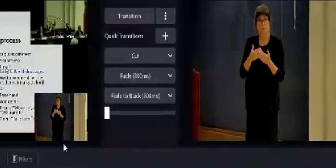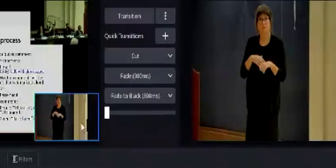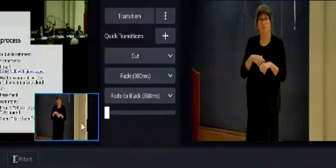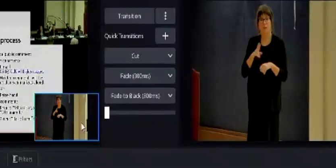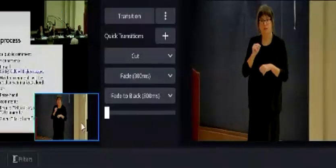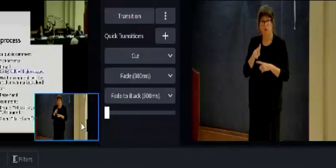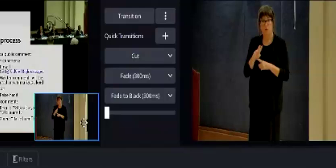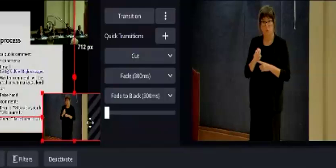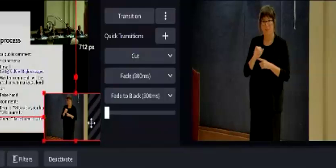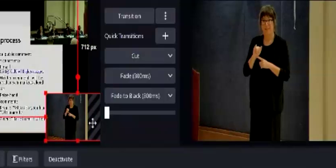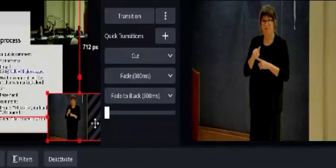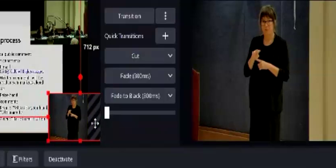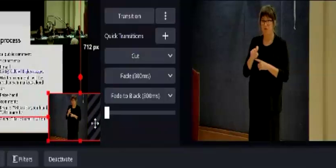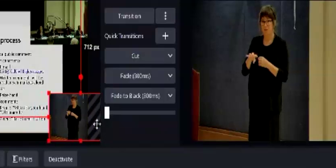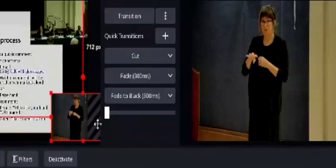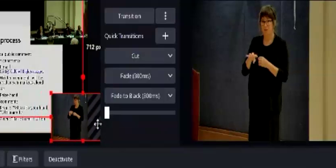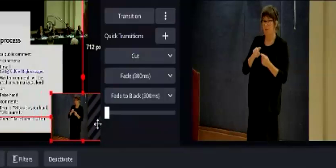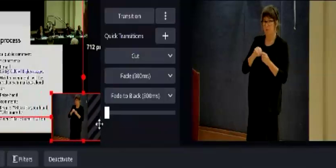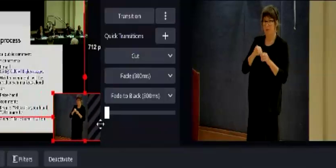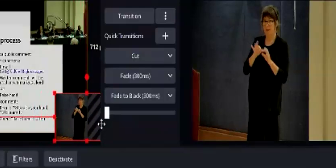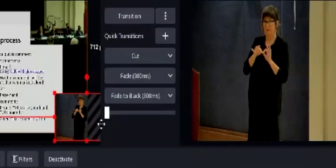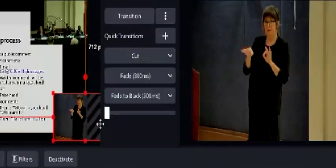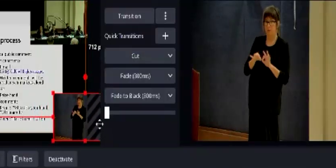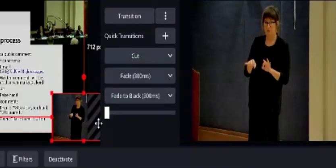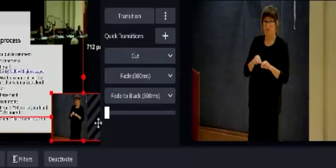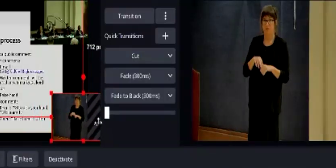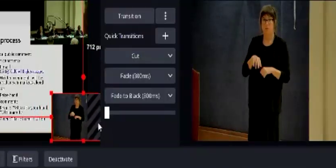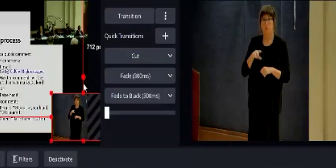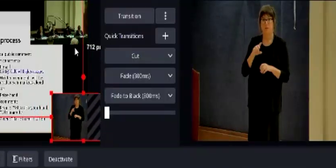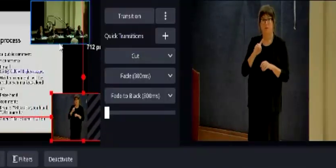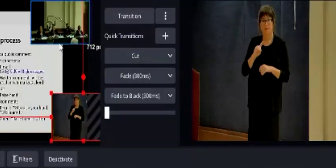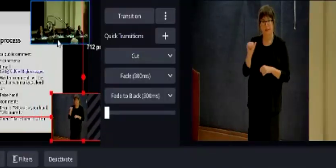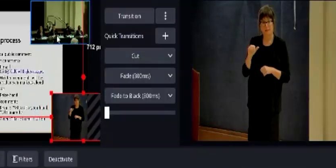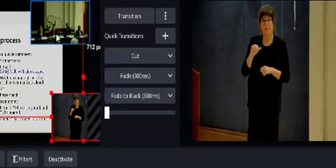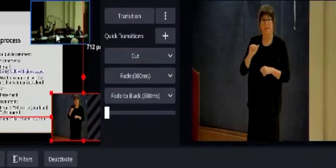to the Penal Code so district attorneys and AGs can prosecute these abusers.